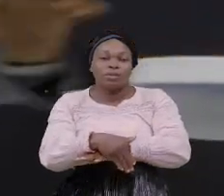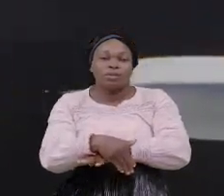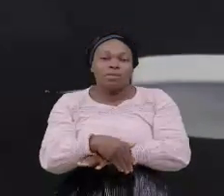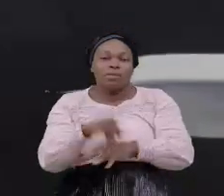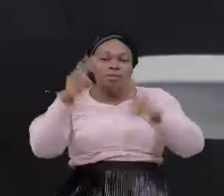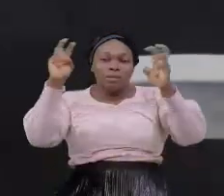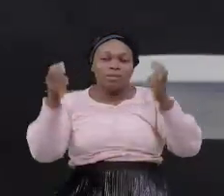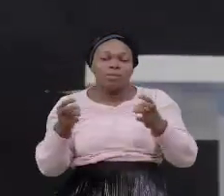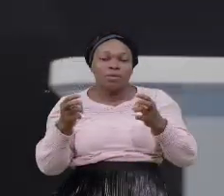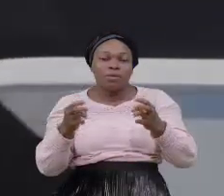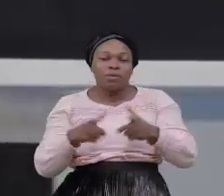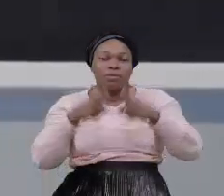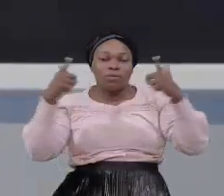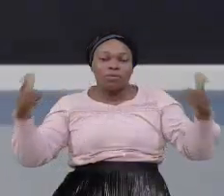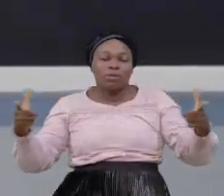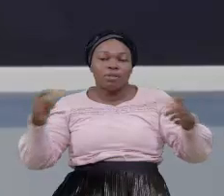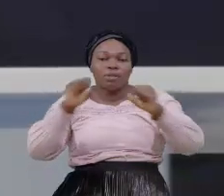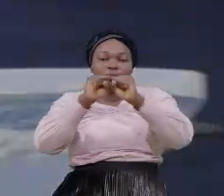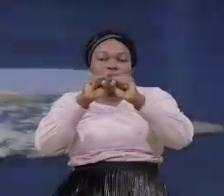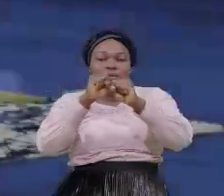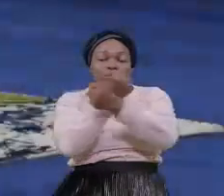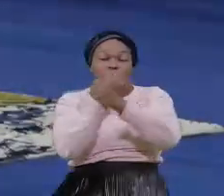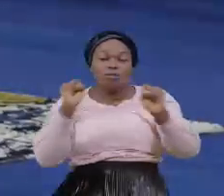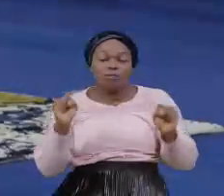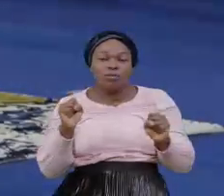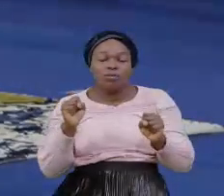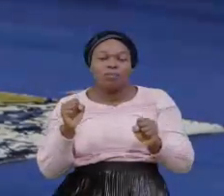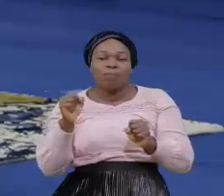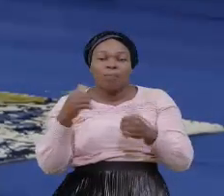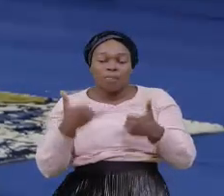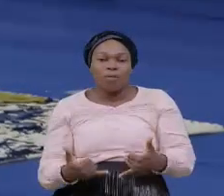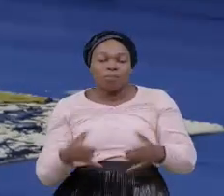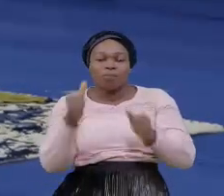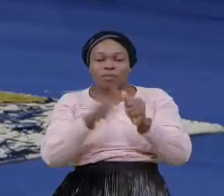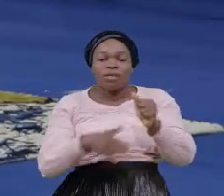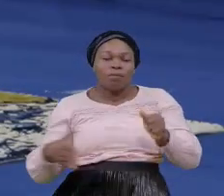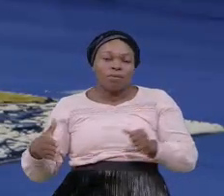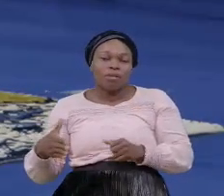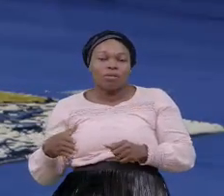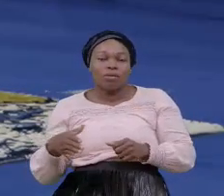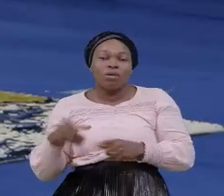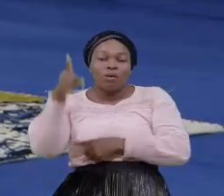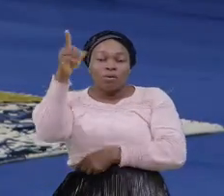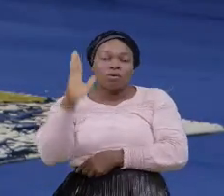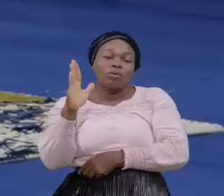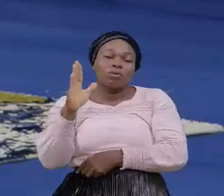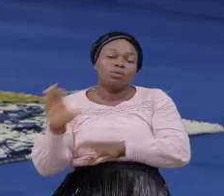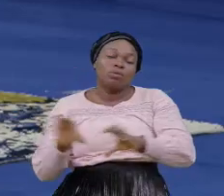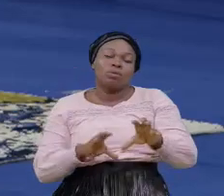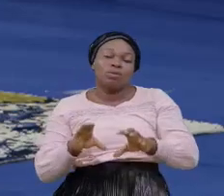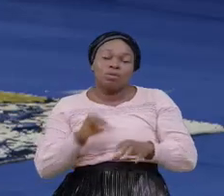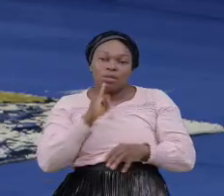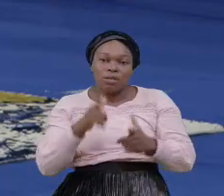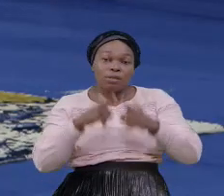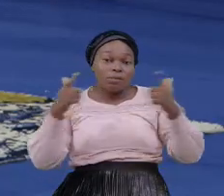Now, everything God does is great. Why? Because he himself